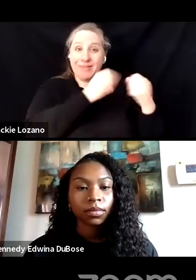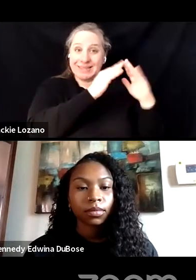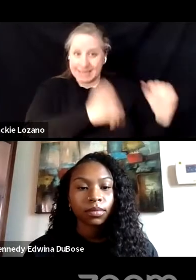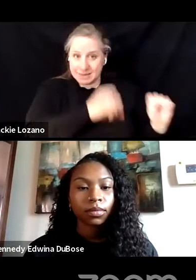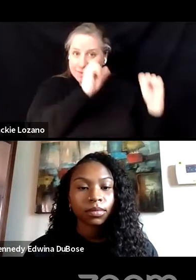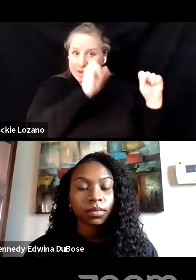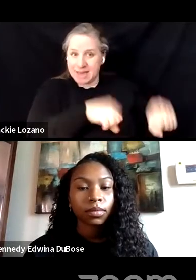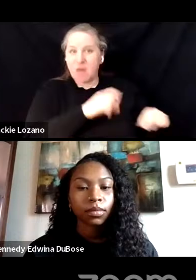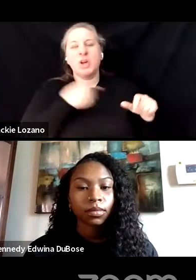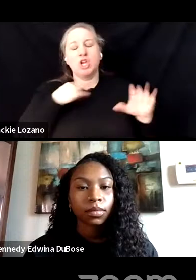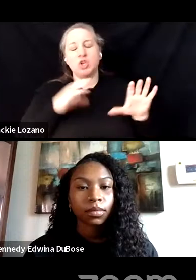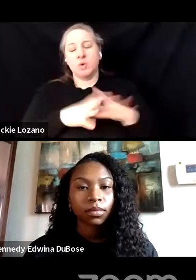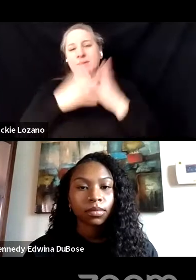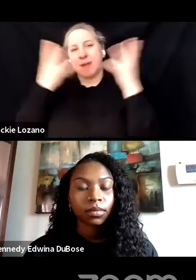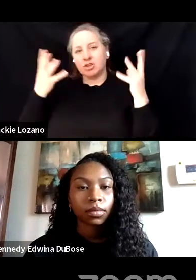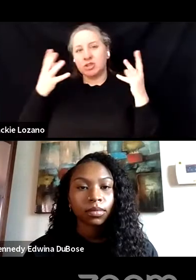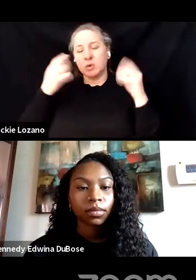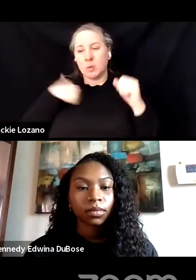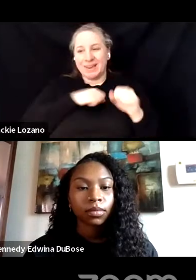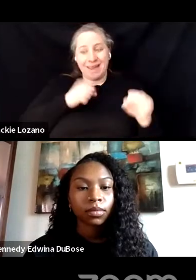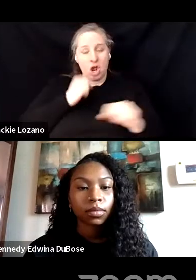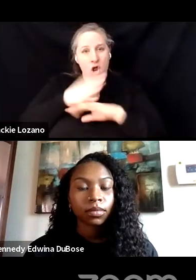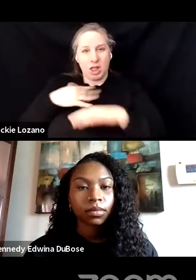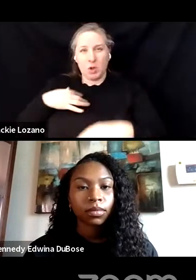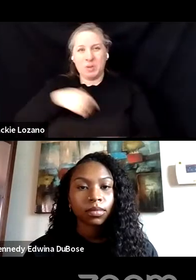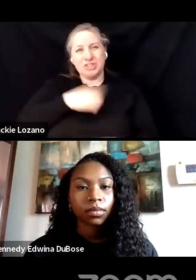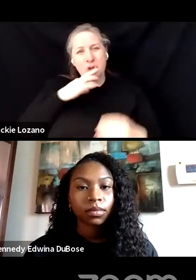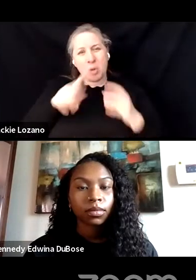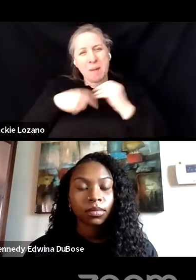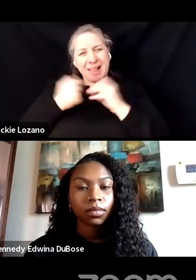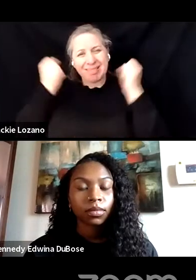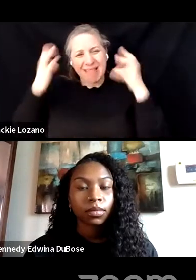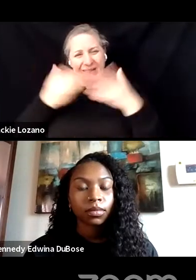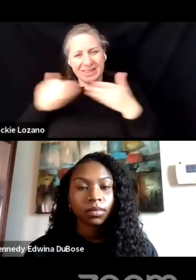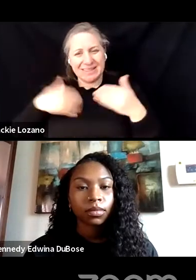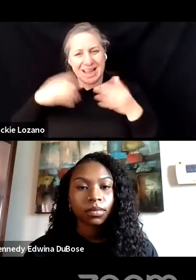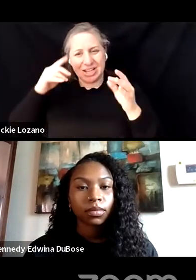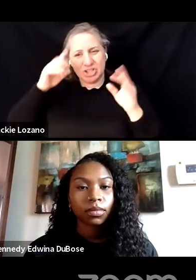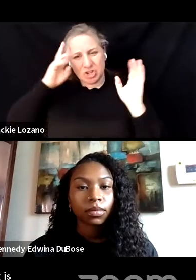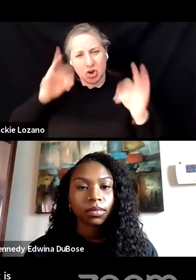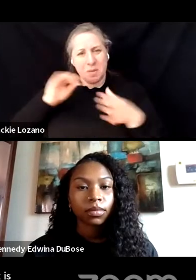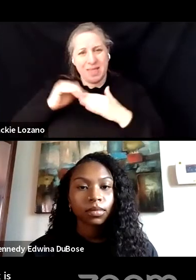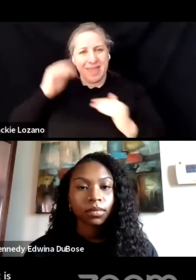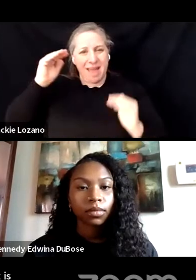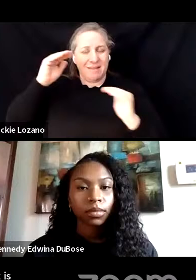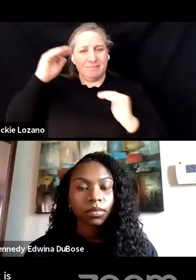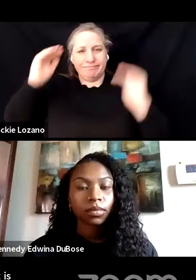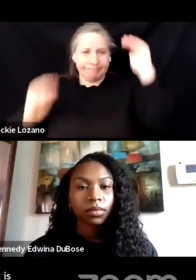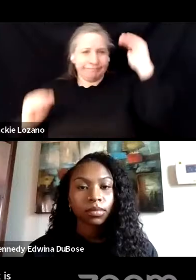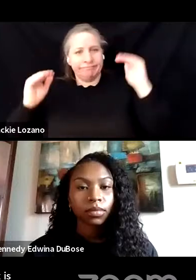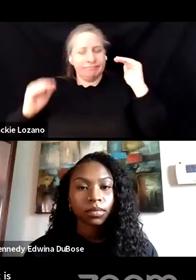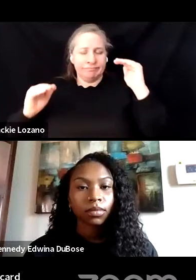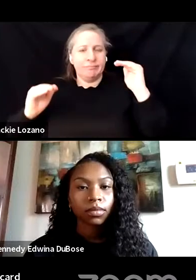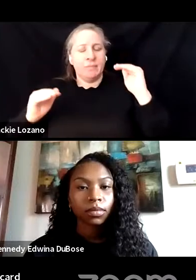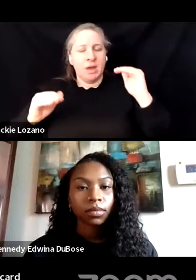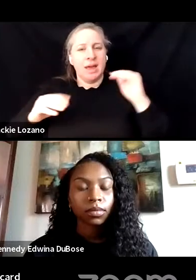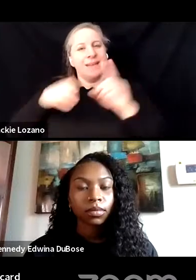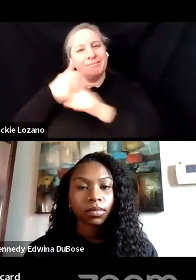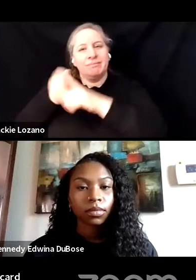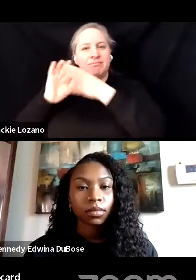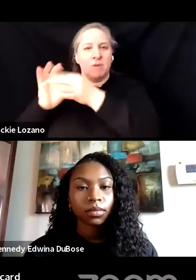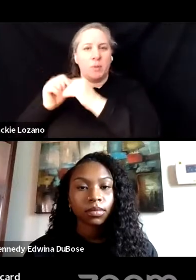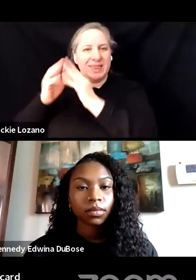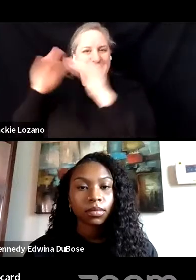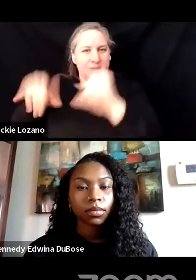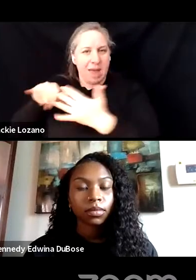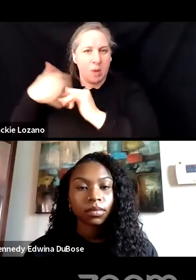we can do as much as we can. As we spoke earlier, a lot of the things that determine these health disparities are systematic. In order for us to have an impact in